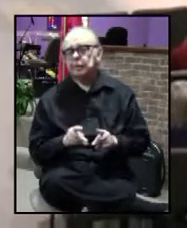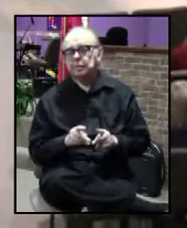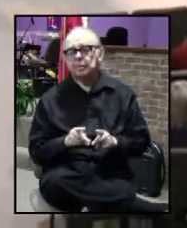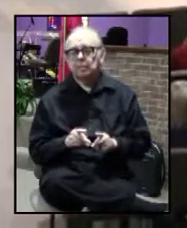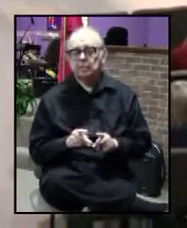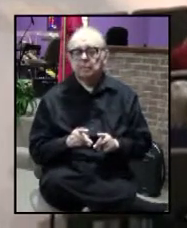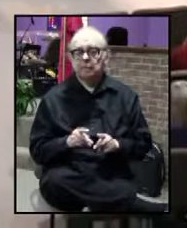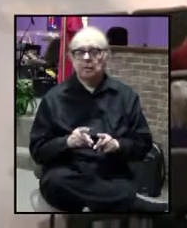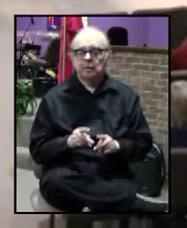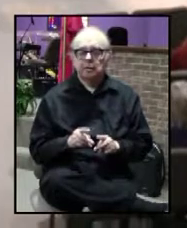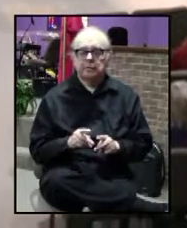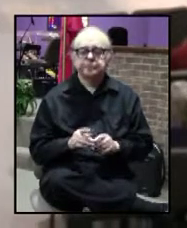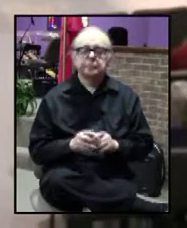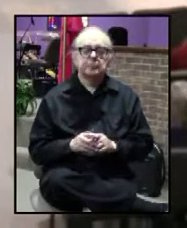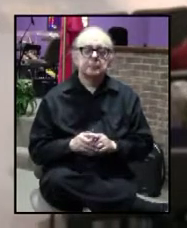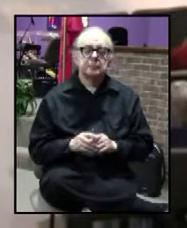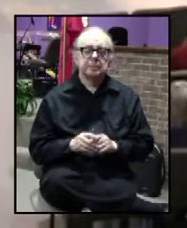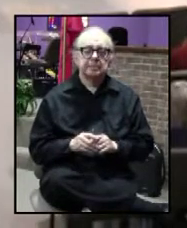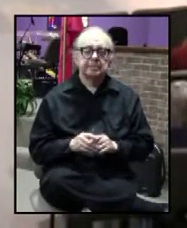If at all.